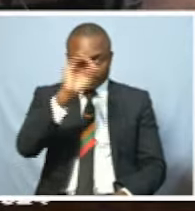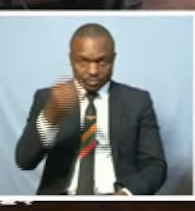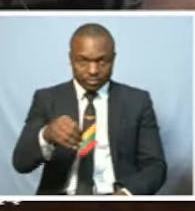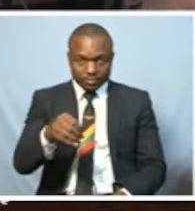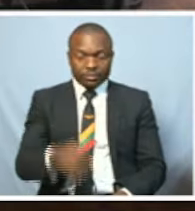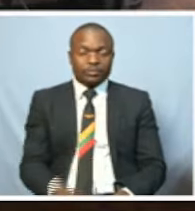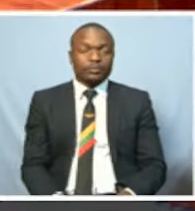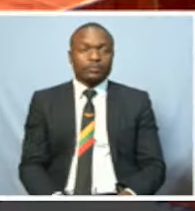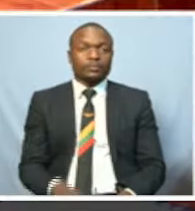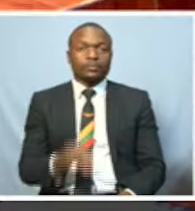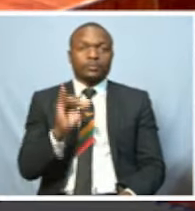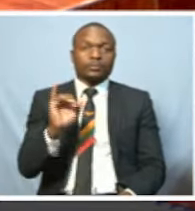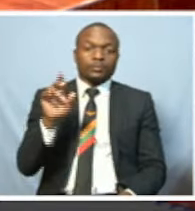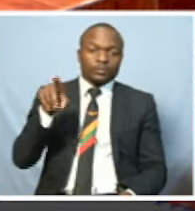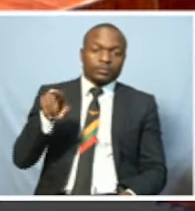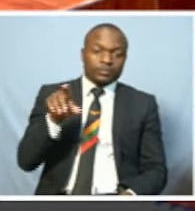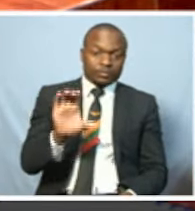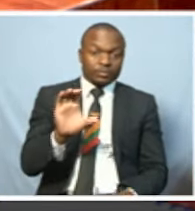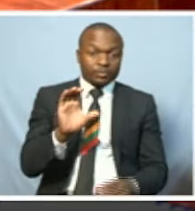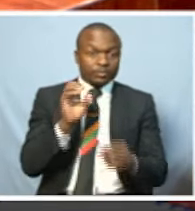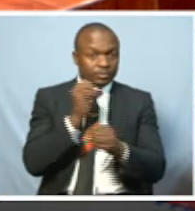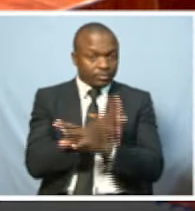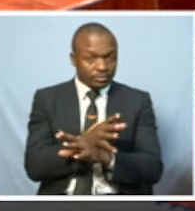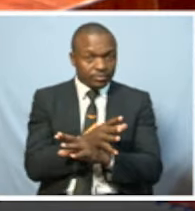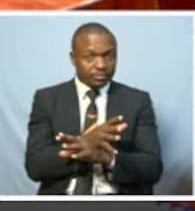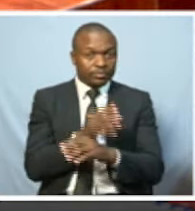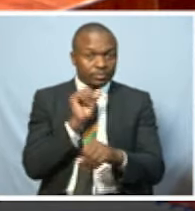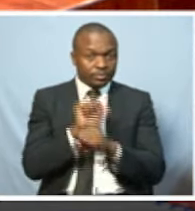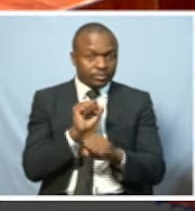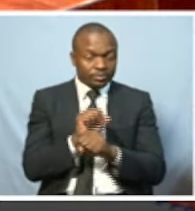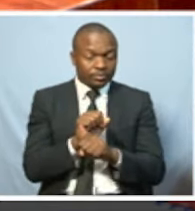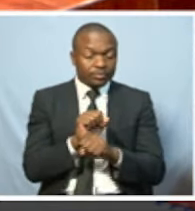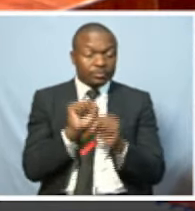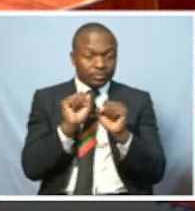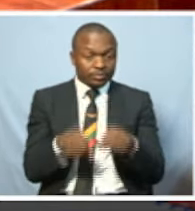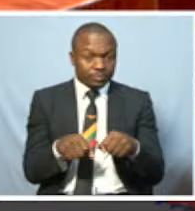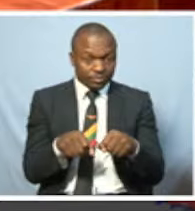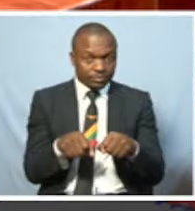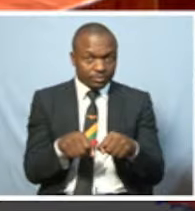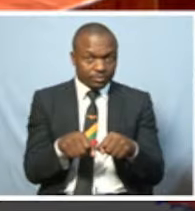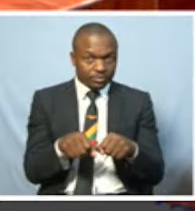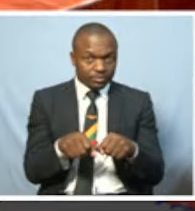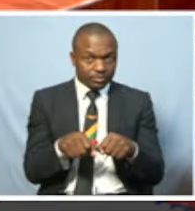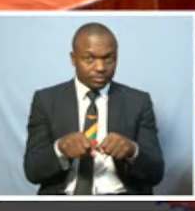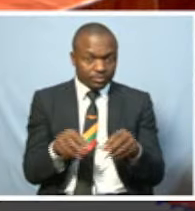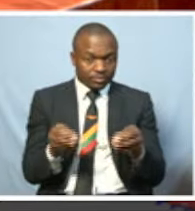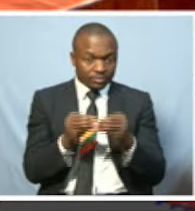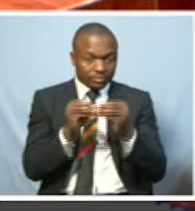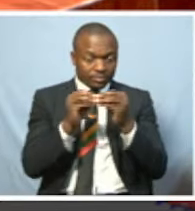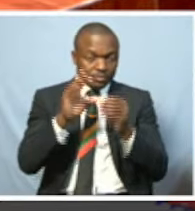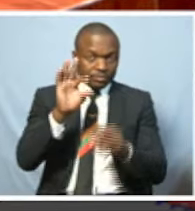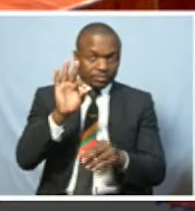The IPCs available for the works done would amount to 30 million kwacha.